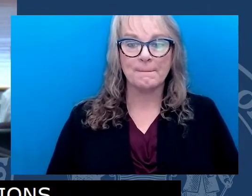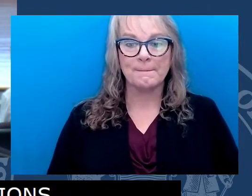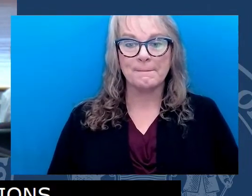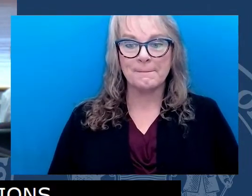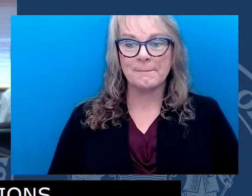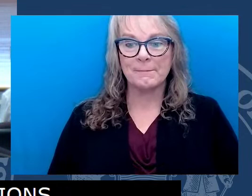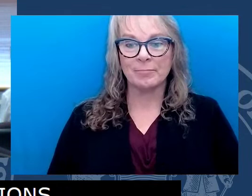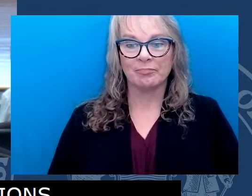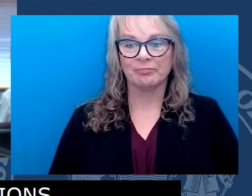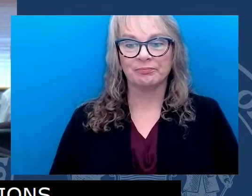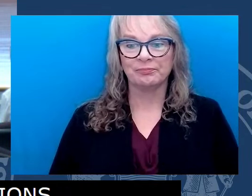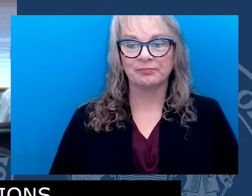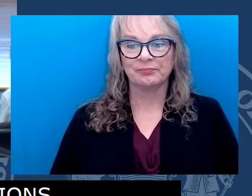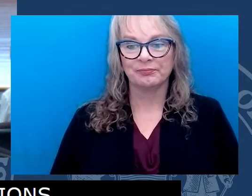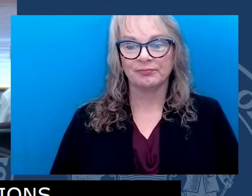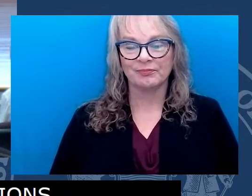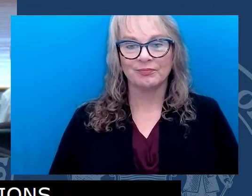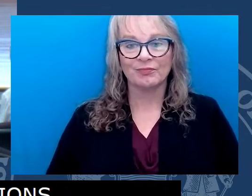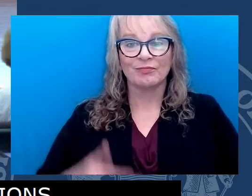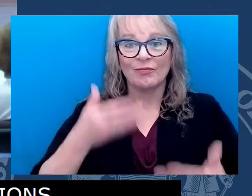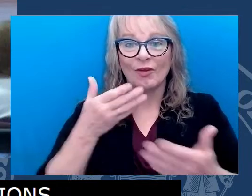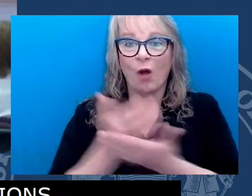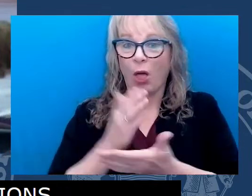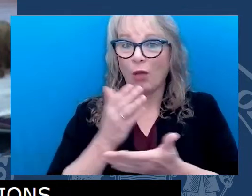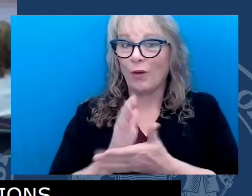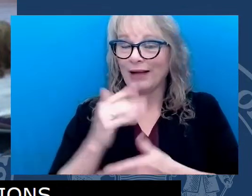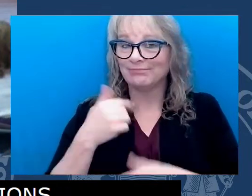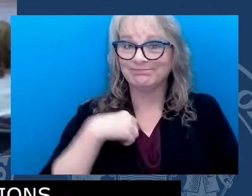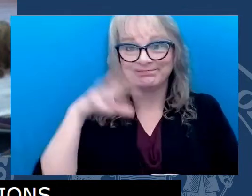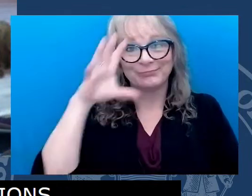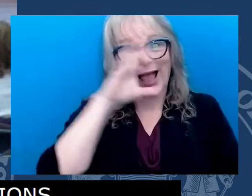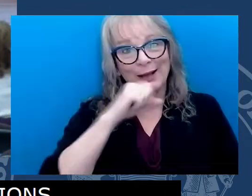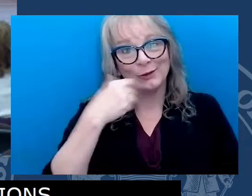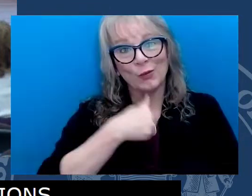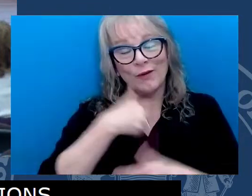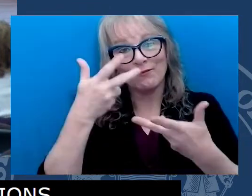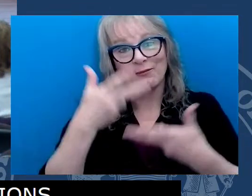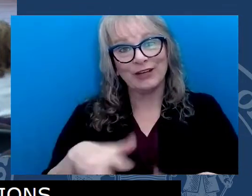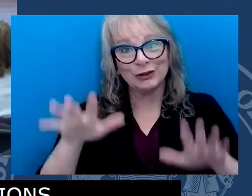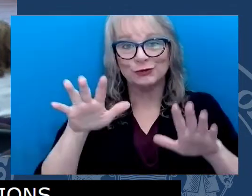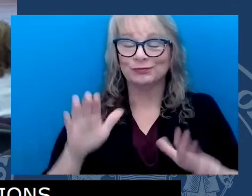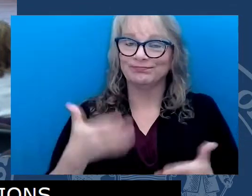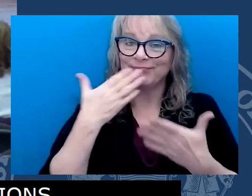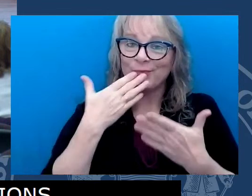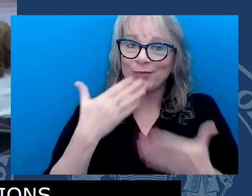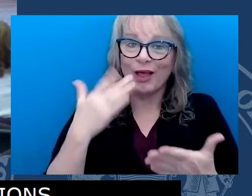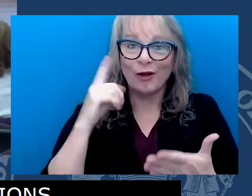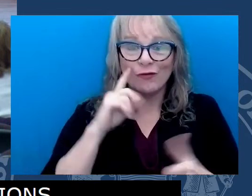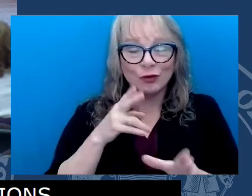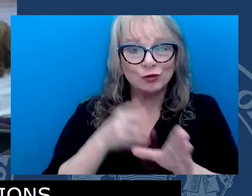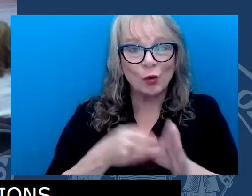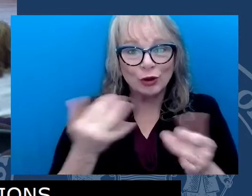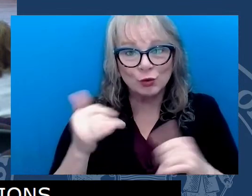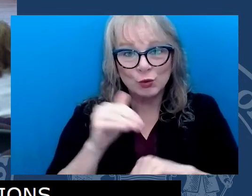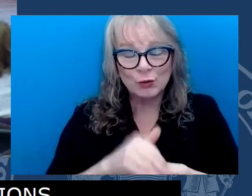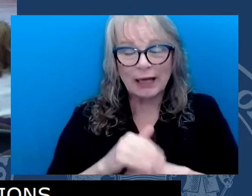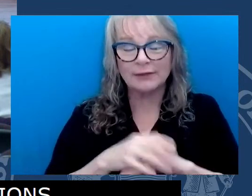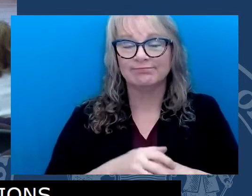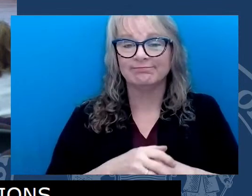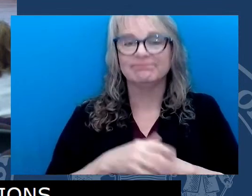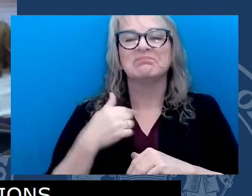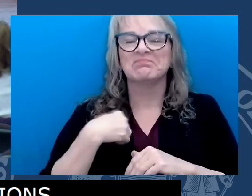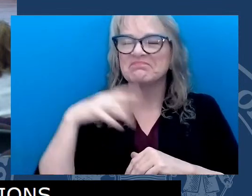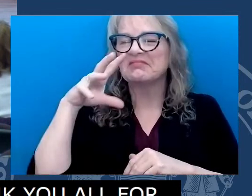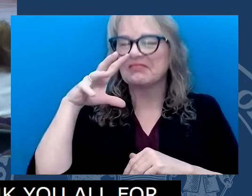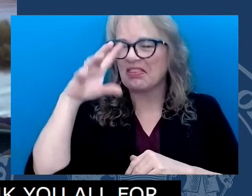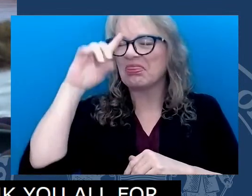What? Oh. All right, I guess we're done. Thank you all for coming. My guess is we'll have more